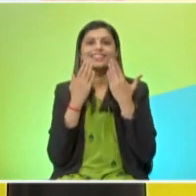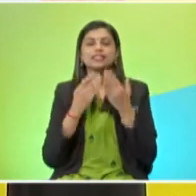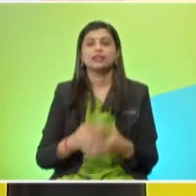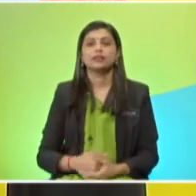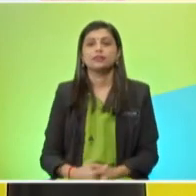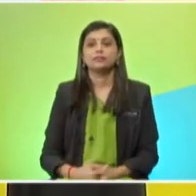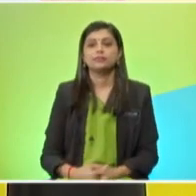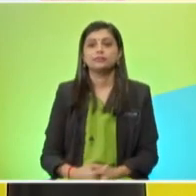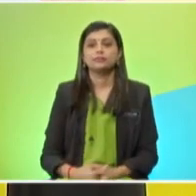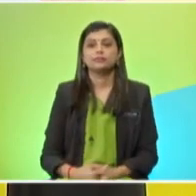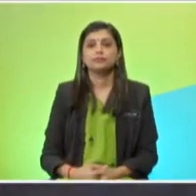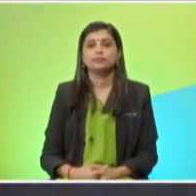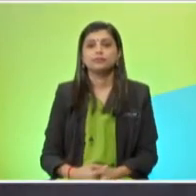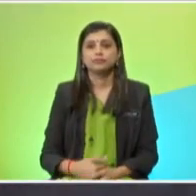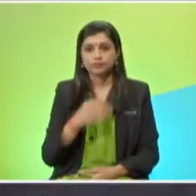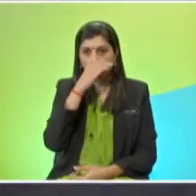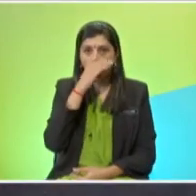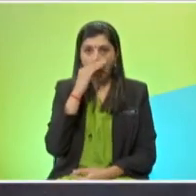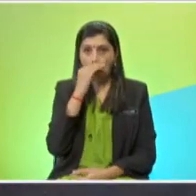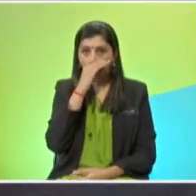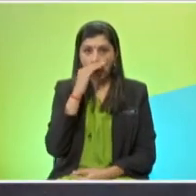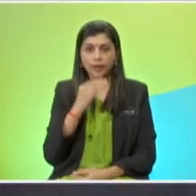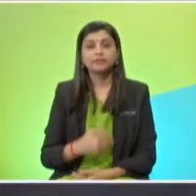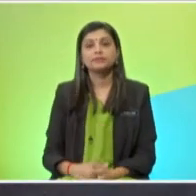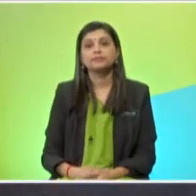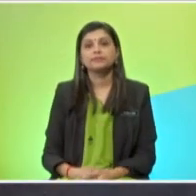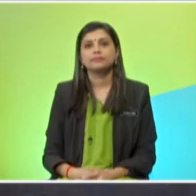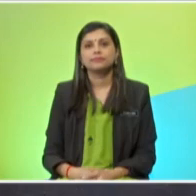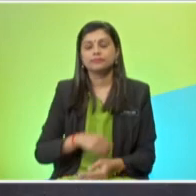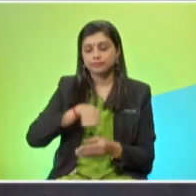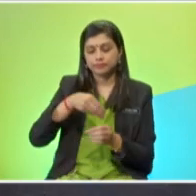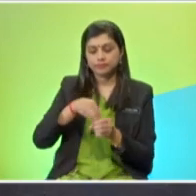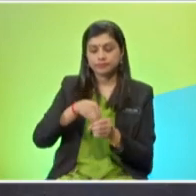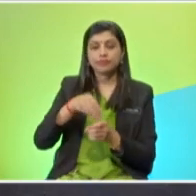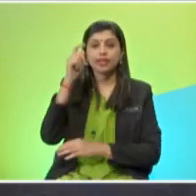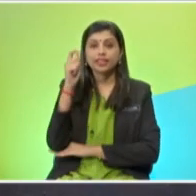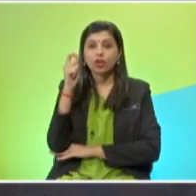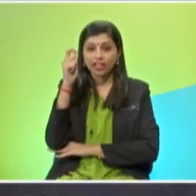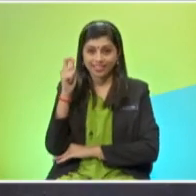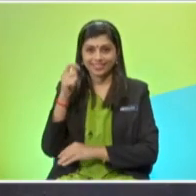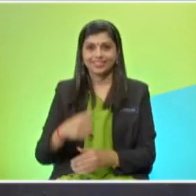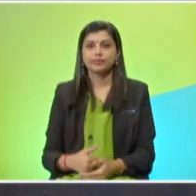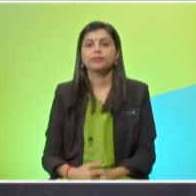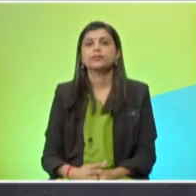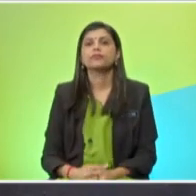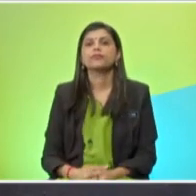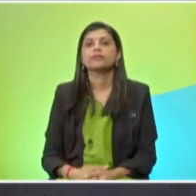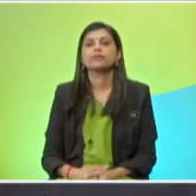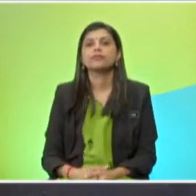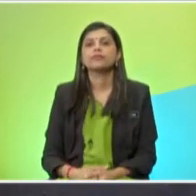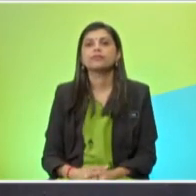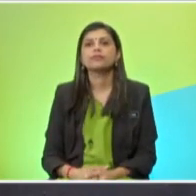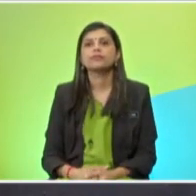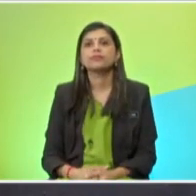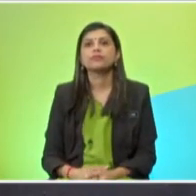wash your face. And to do all this, bathroom is the place. Do you notice that the